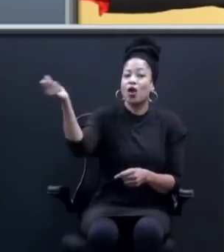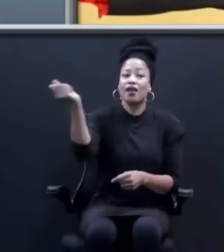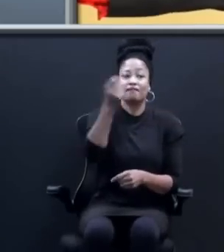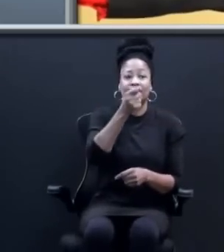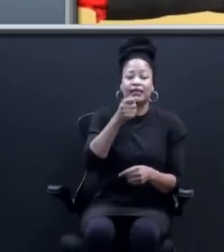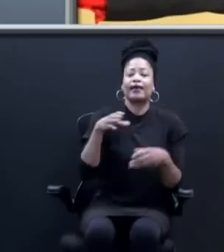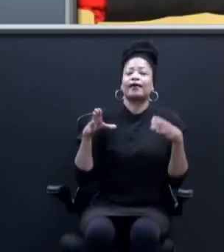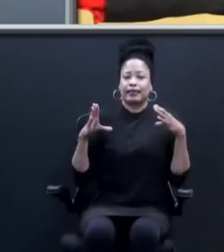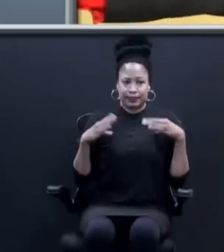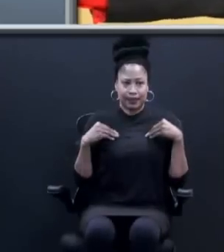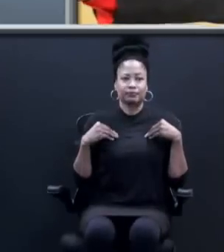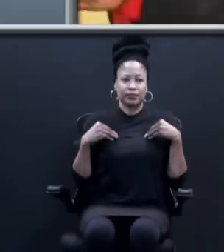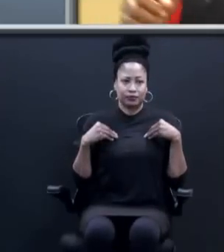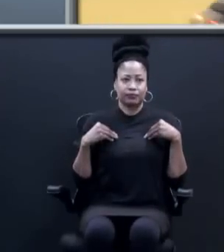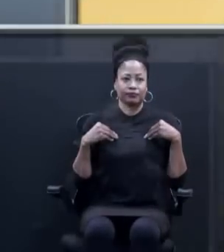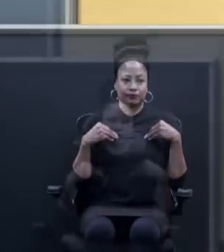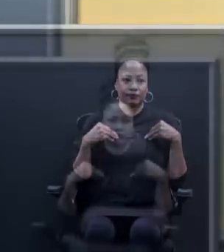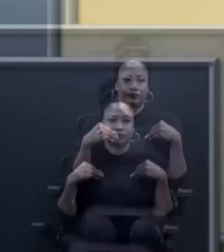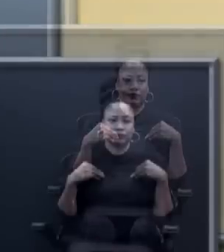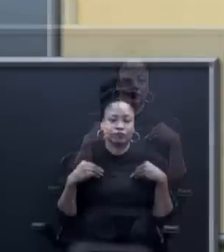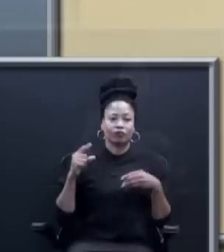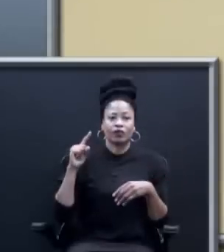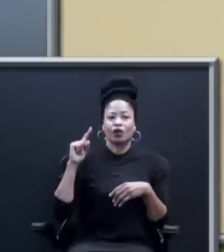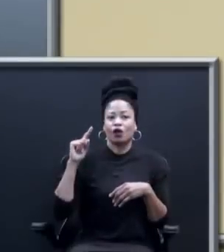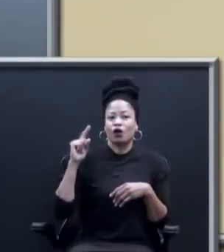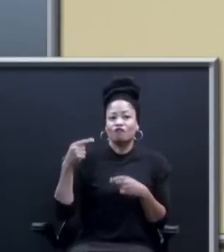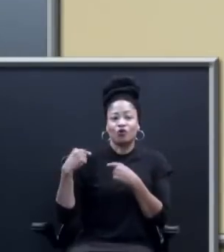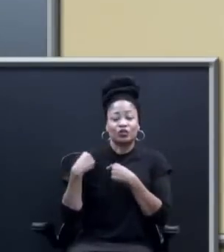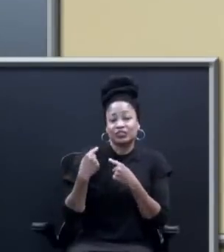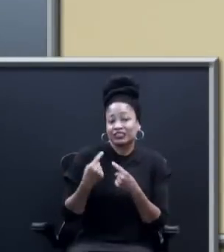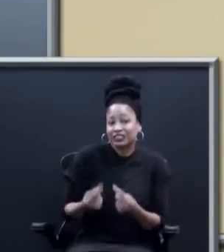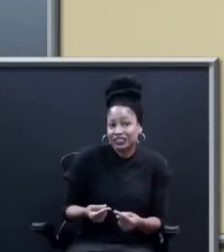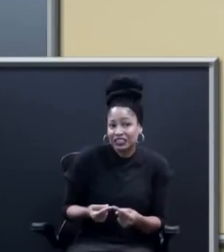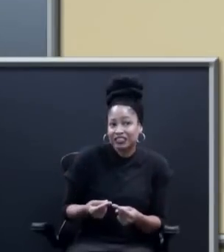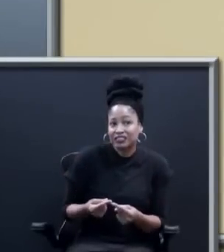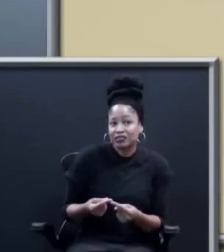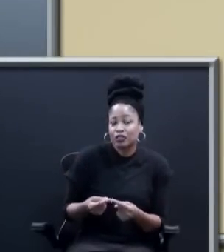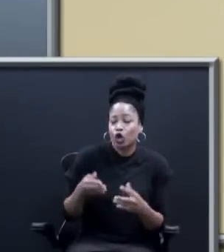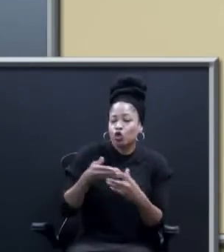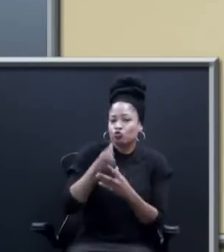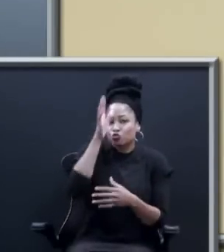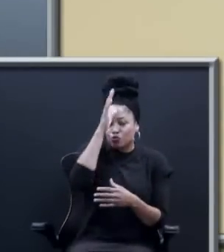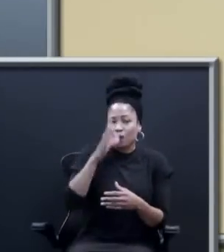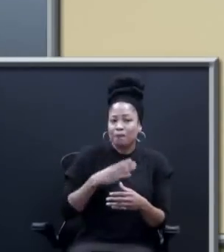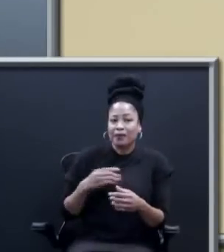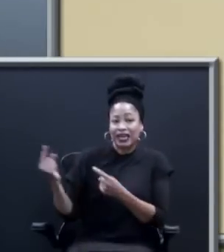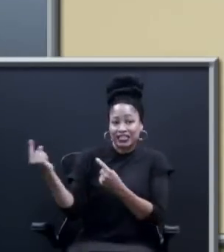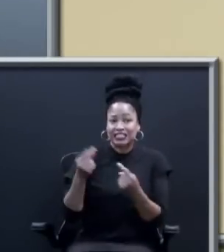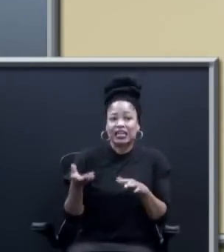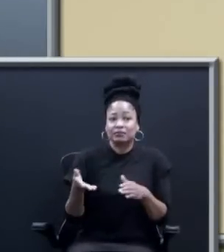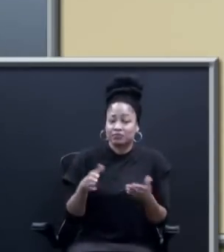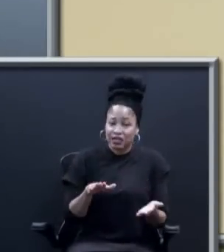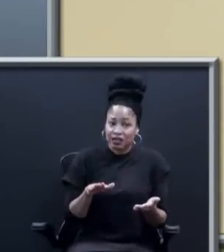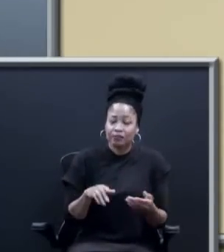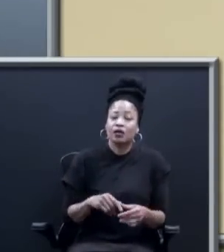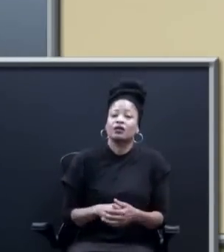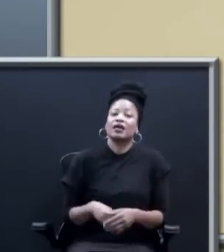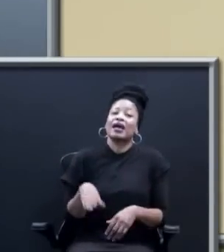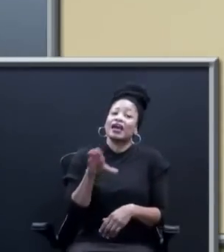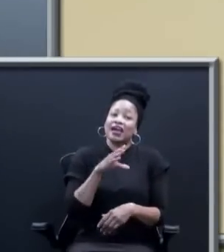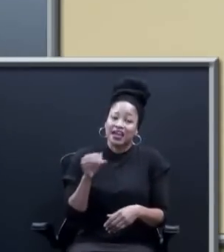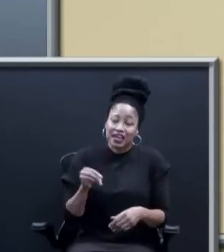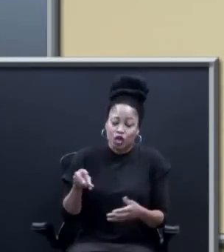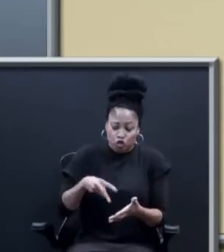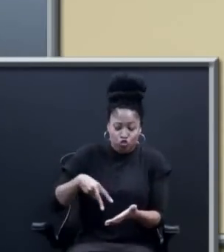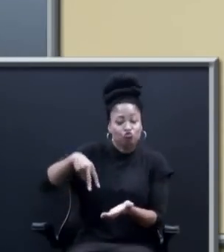So he's the first fruit. Go ahead and read. For since by man came death, by man came also the resurrection of the dead. Go ahead. For as in